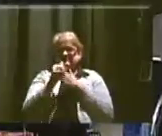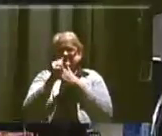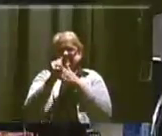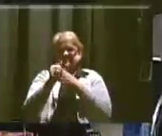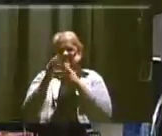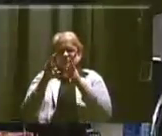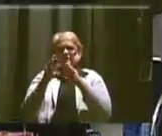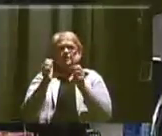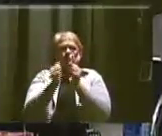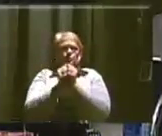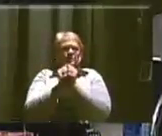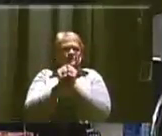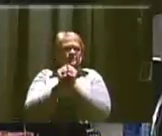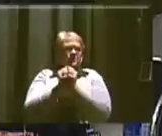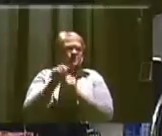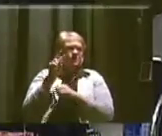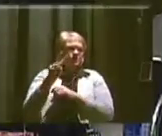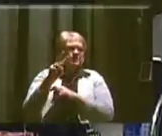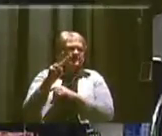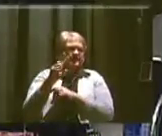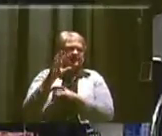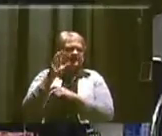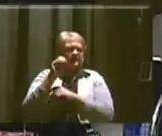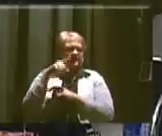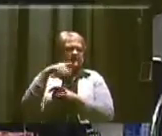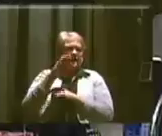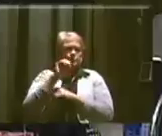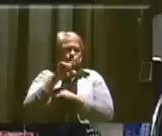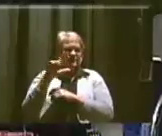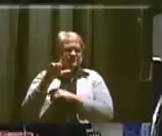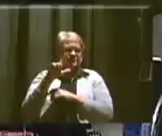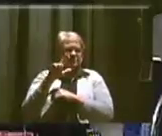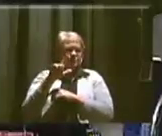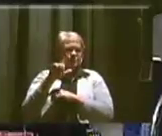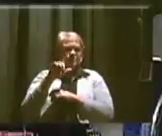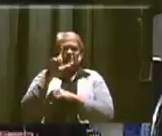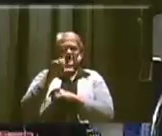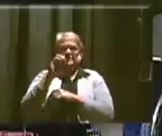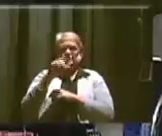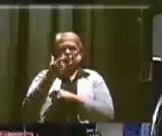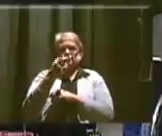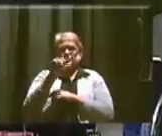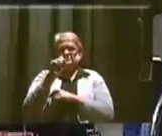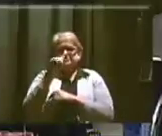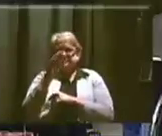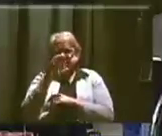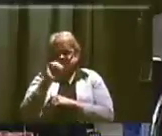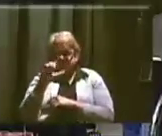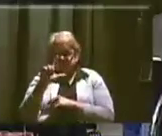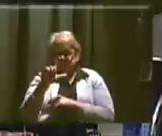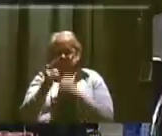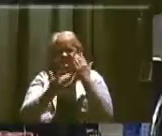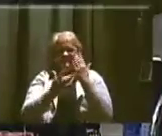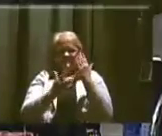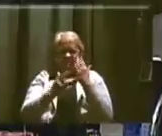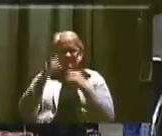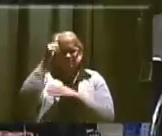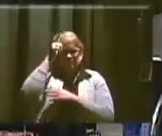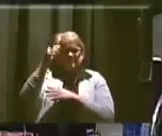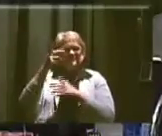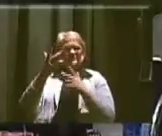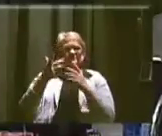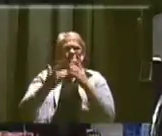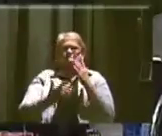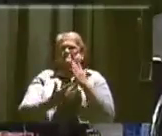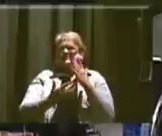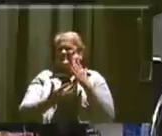way with looking at operational, logistical, technological performance issues. So the